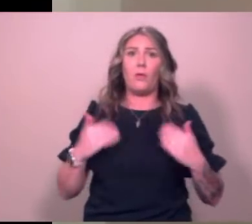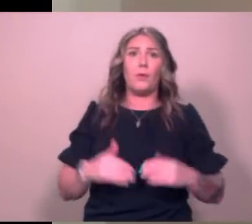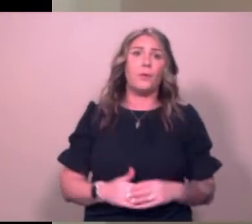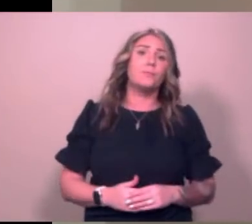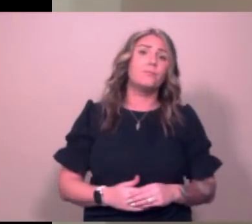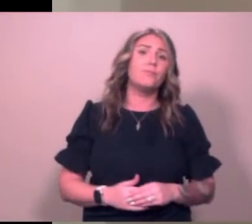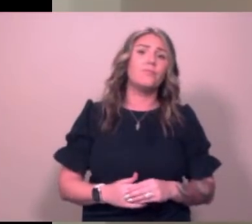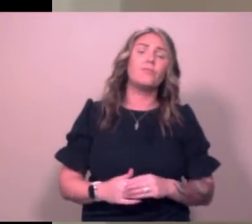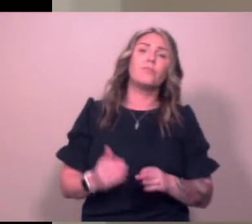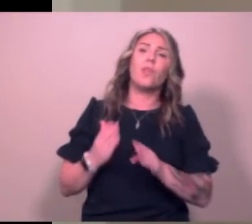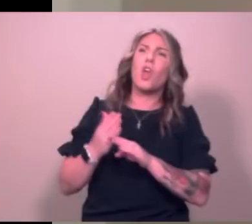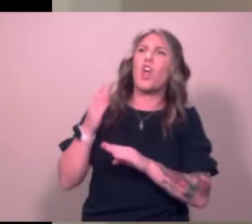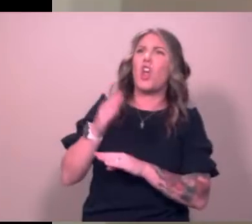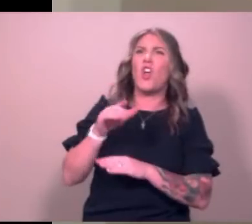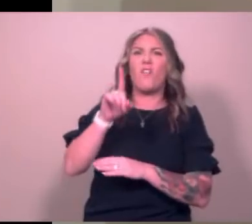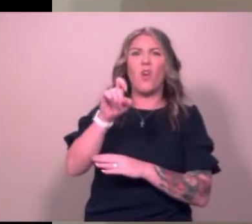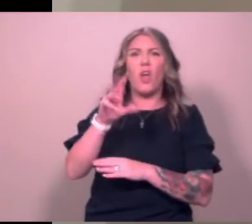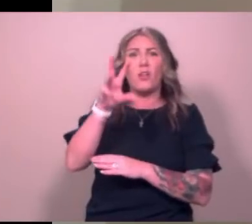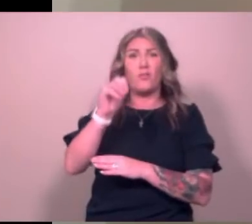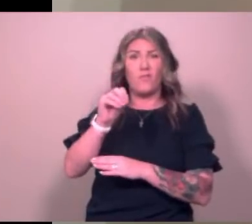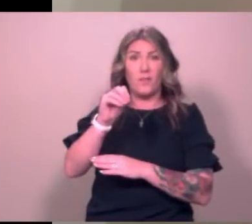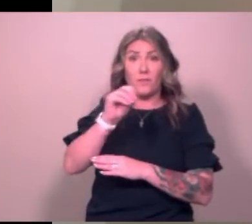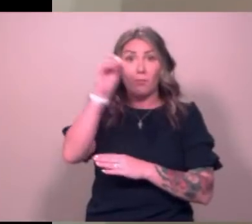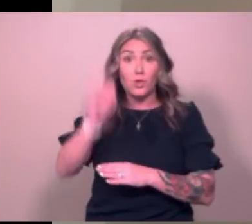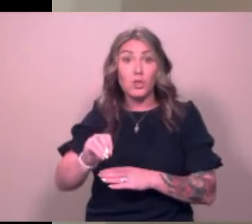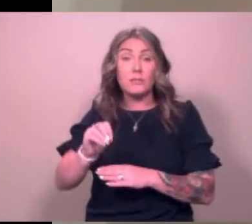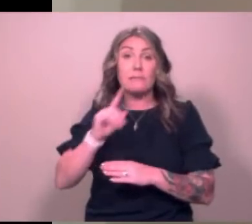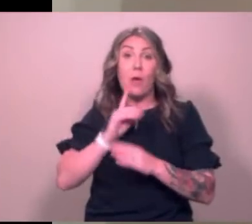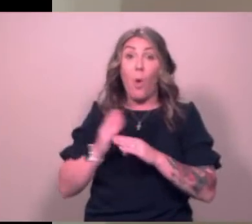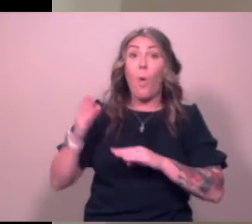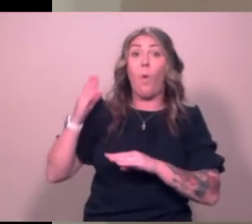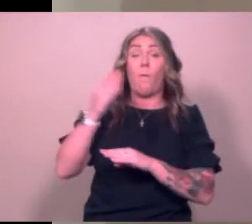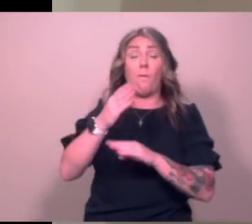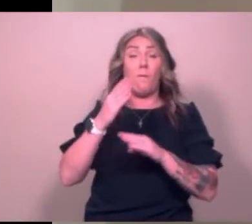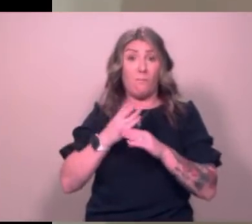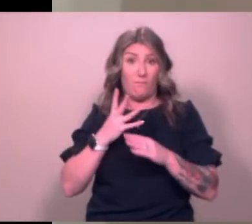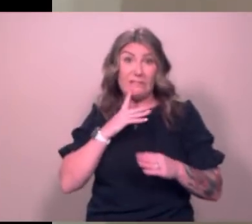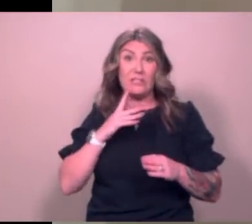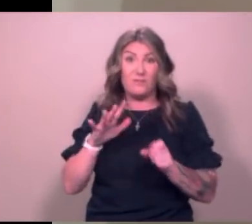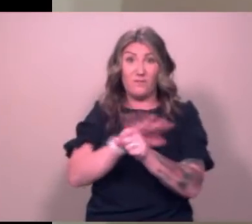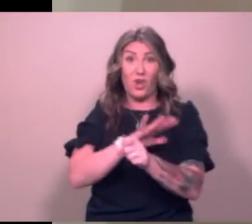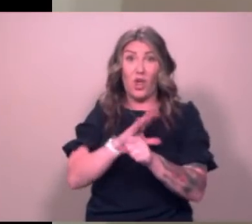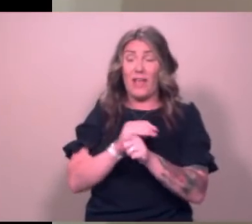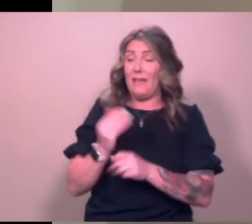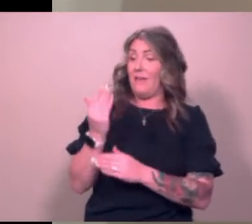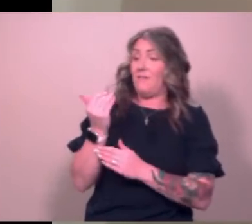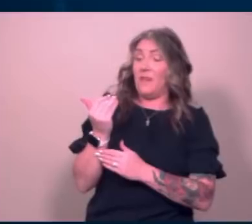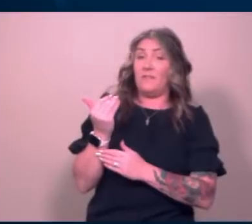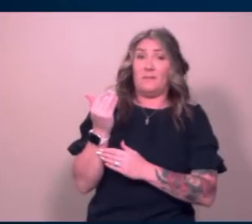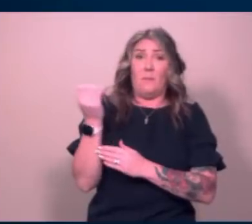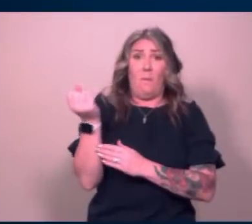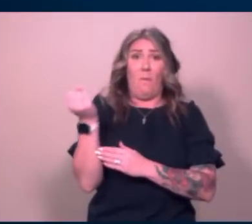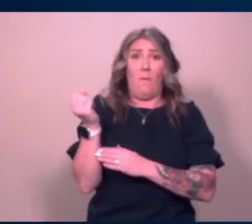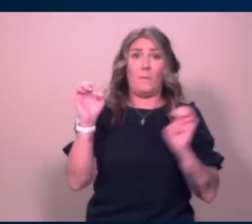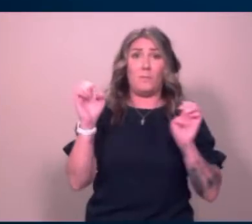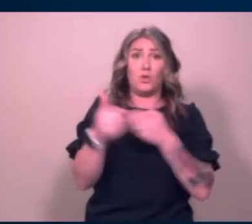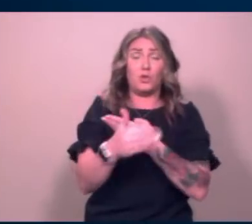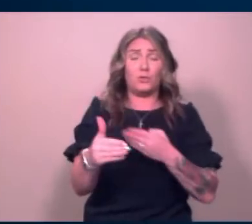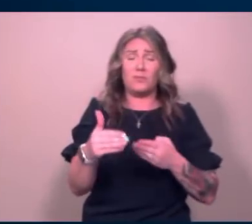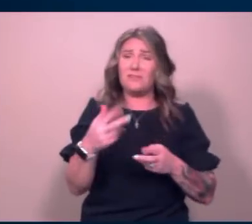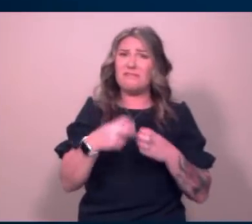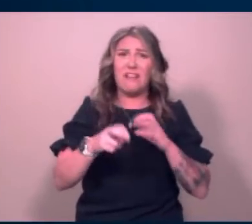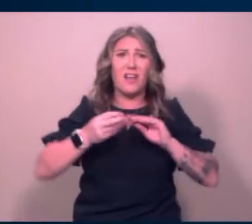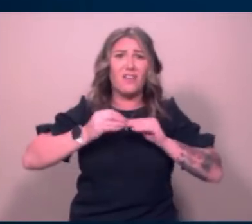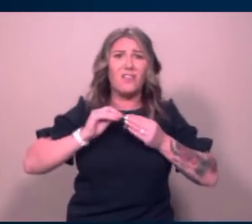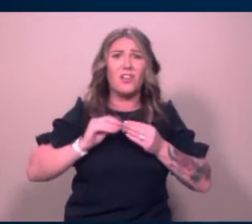We're over 150% capacity this morning with 15 holding in the ED. Yeah, tough numbers. I know we saw